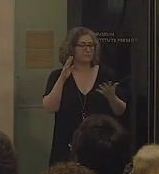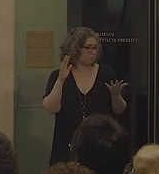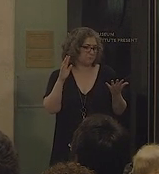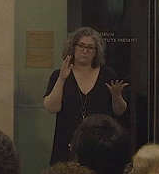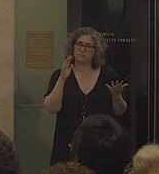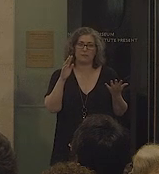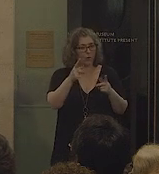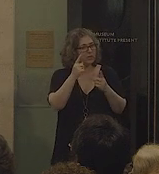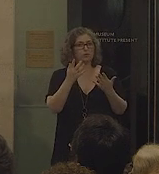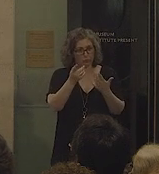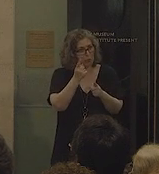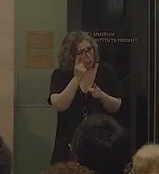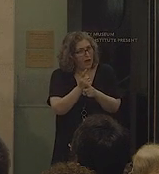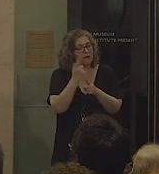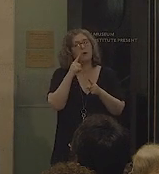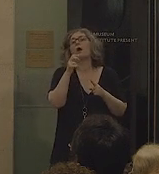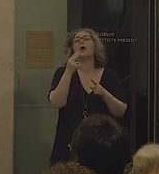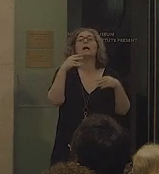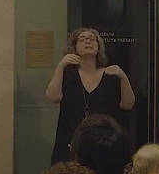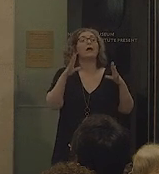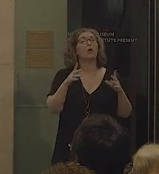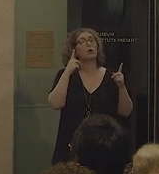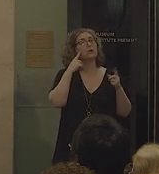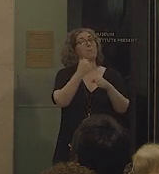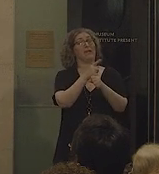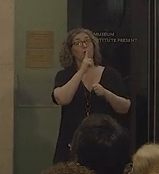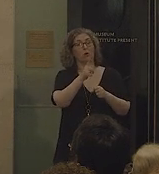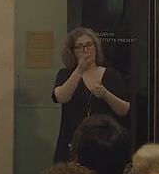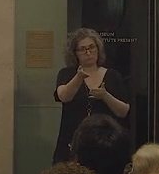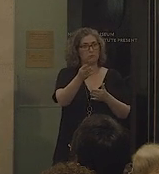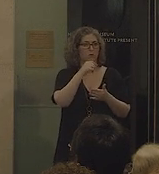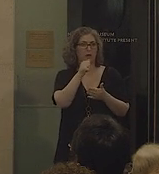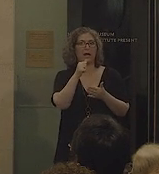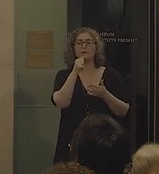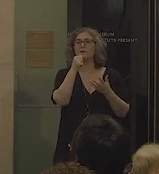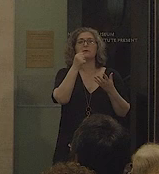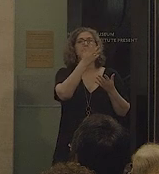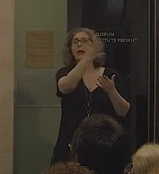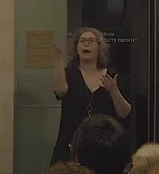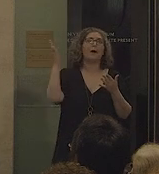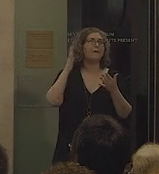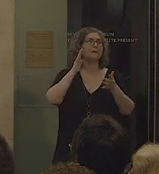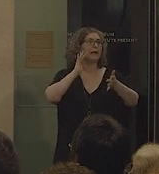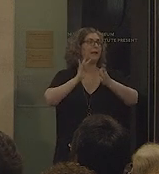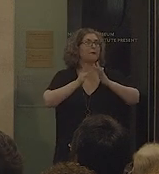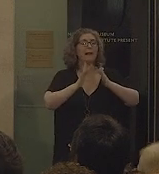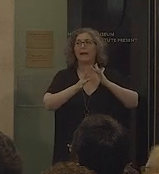it is the right thing for a gun seller to make sure you're not out there in some